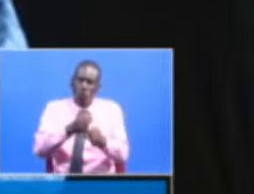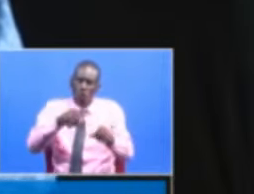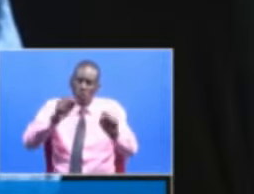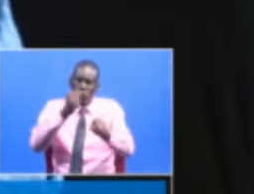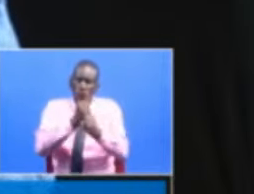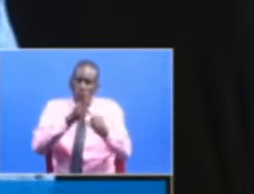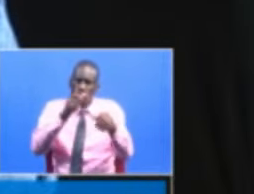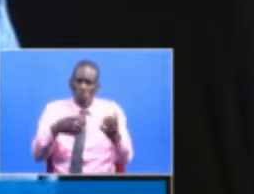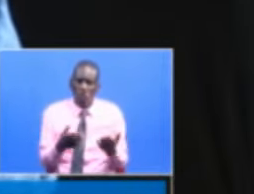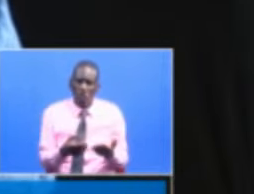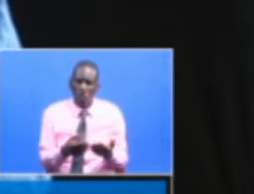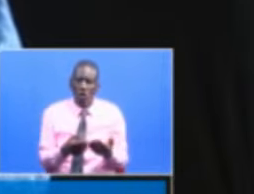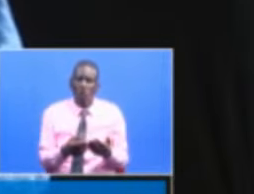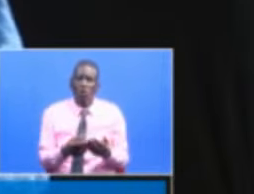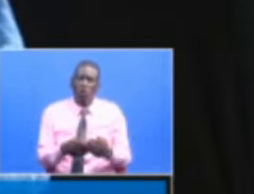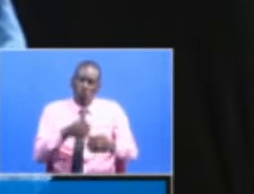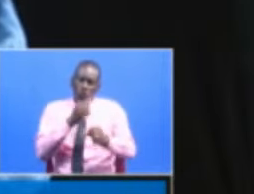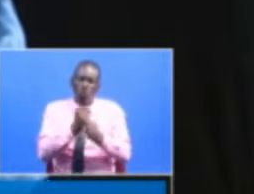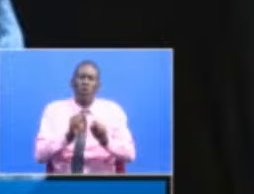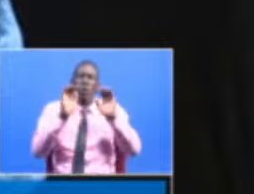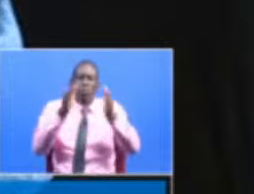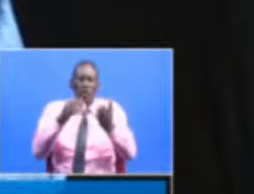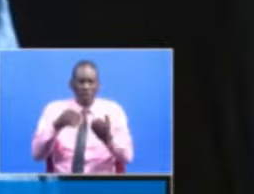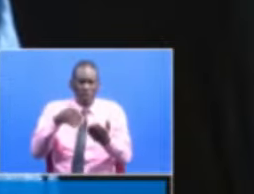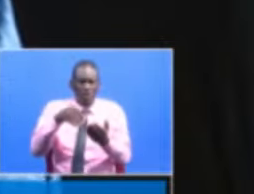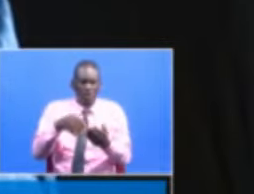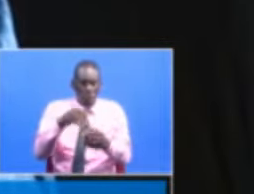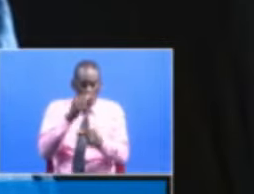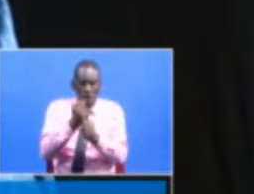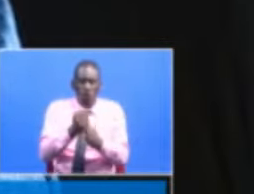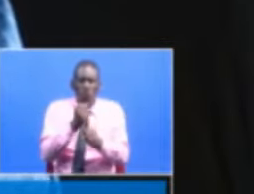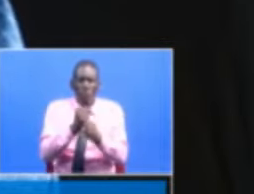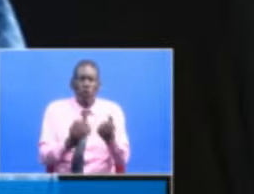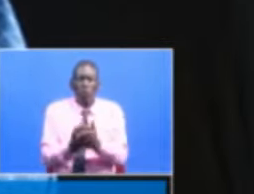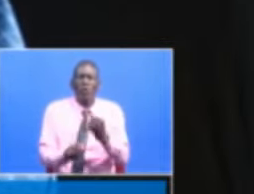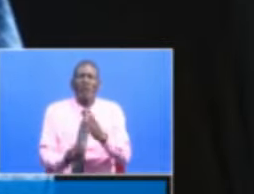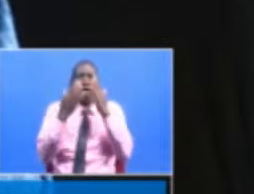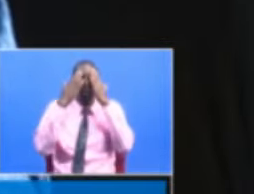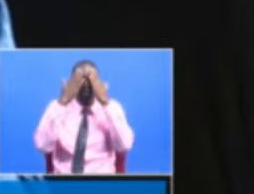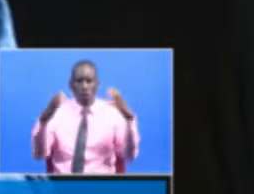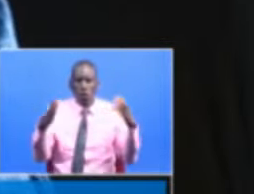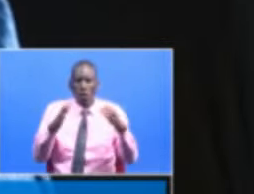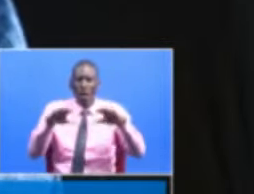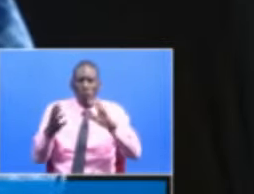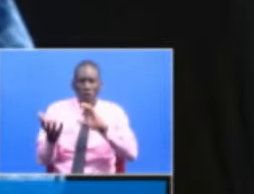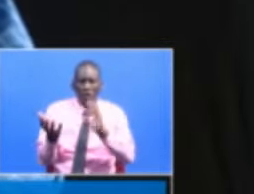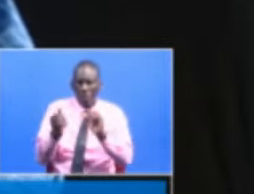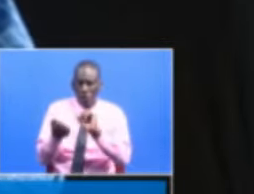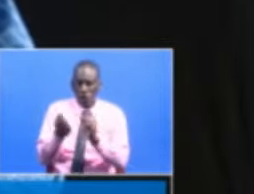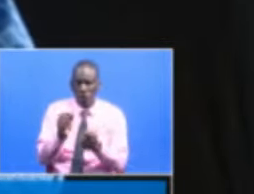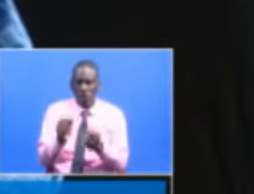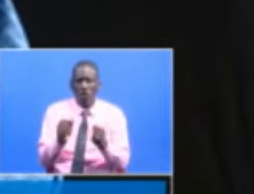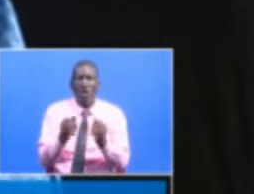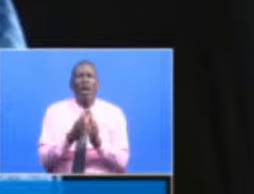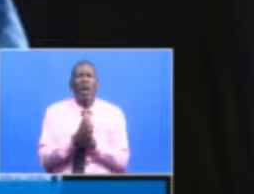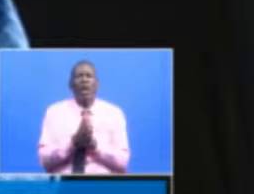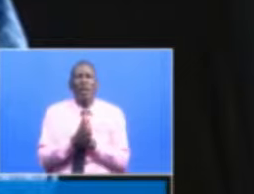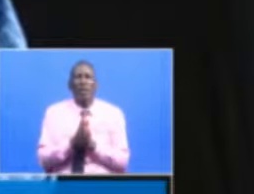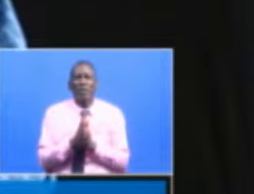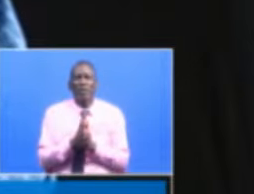the integral part in making sure that we educate our communities on matters climate change and